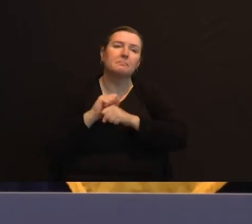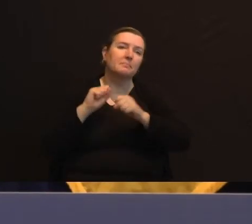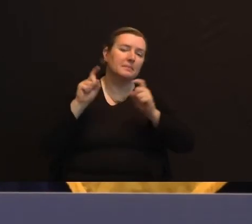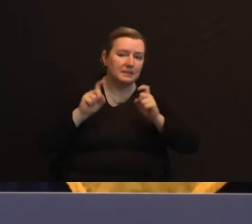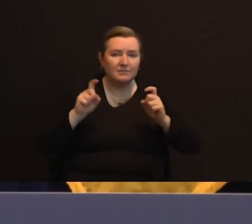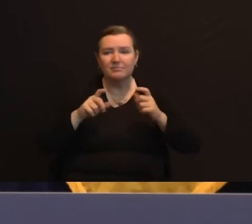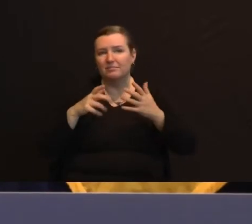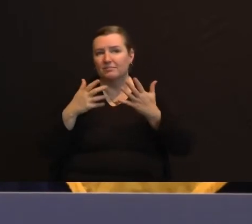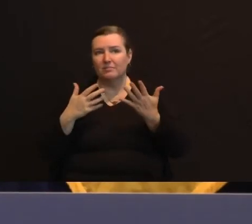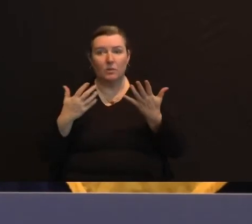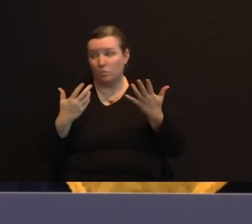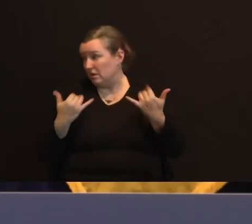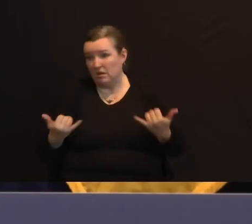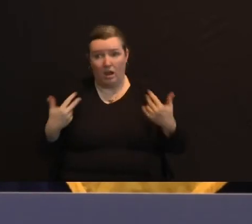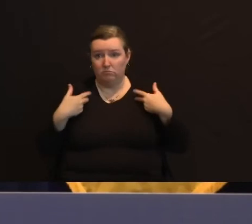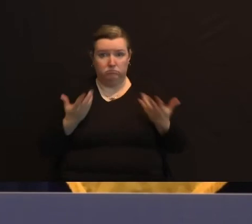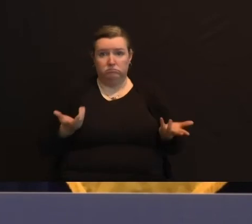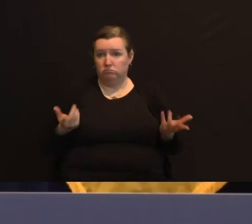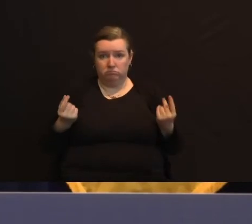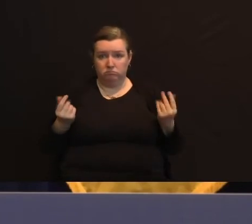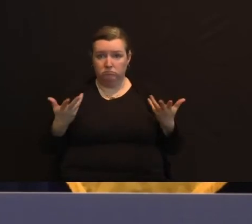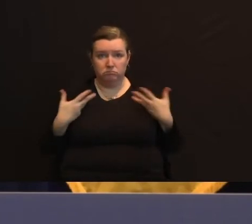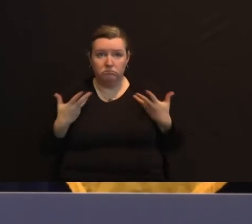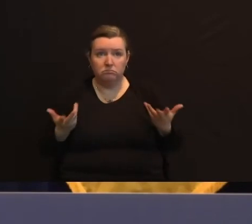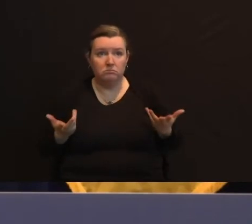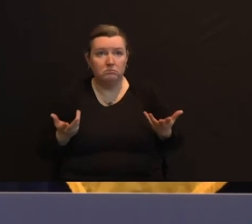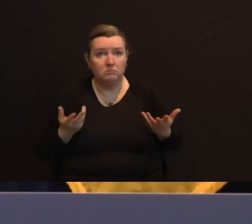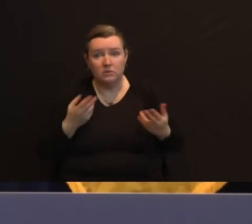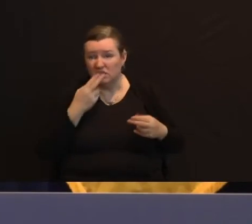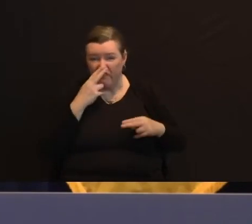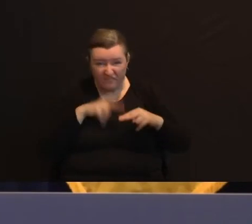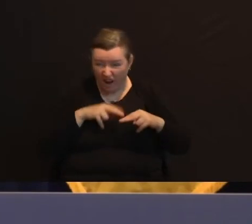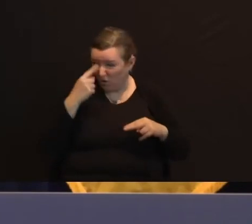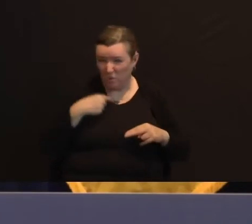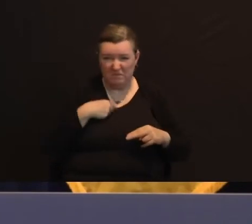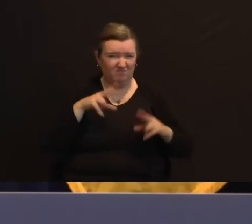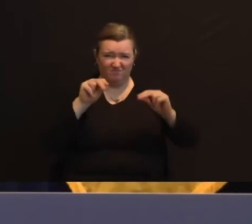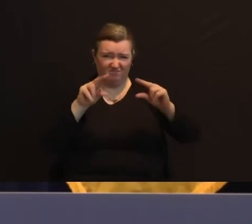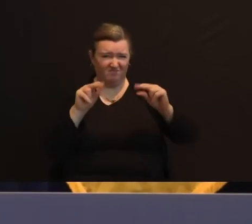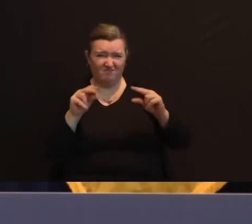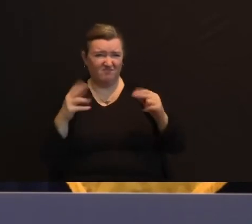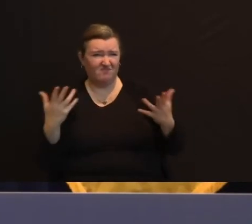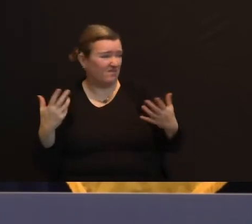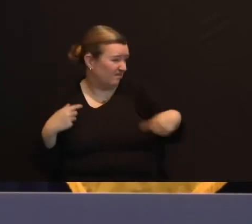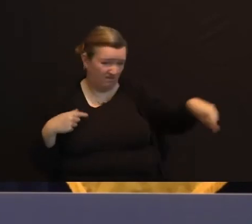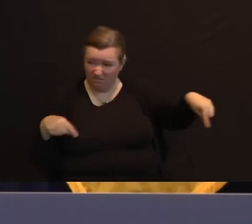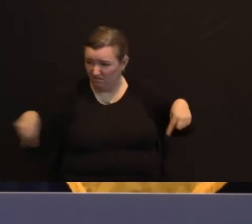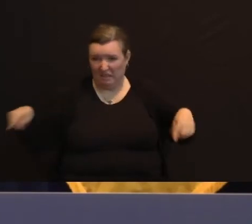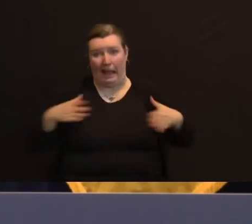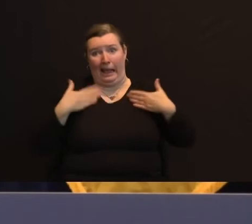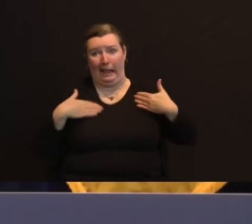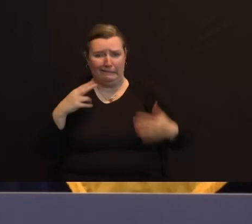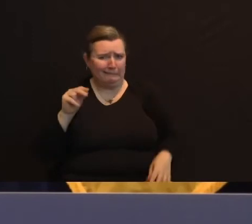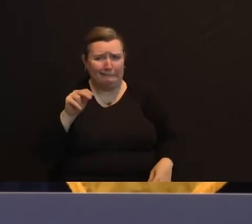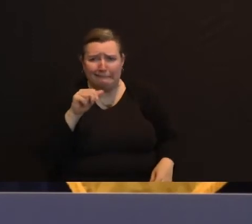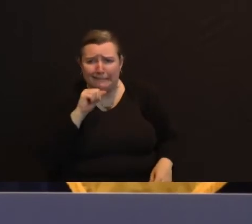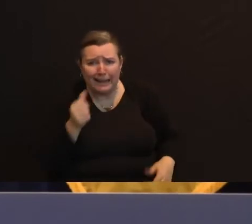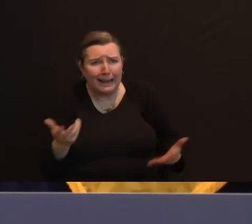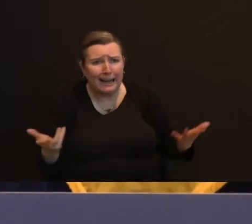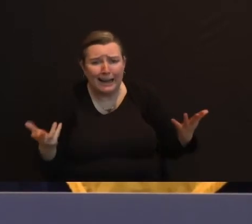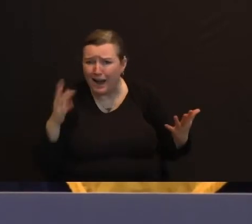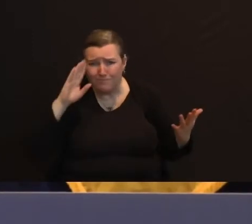now. And again, it's not fun for anybody. It isn't fun for us. It isn't fun for anybody hearing it. I think schools have